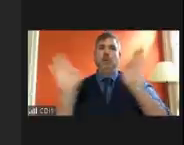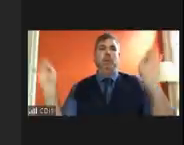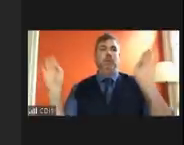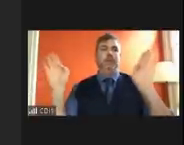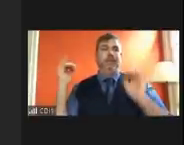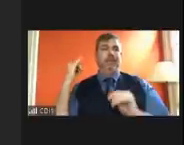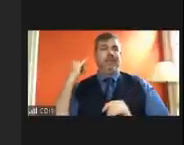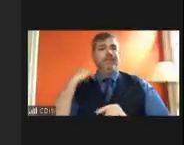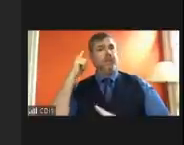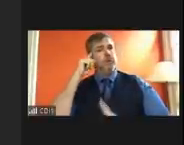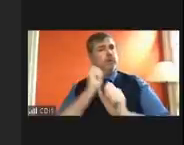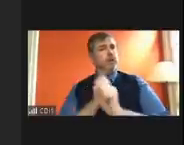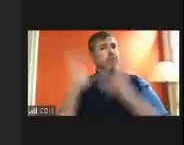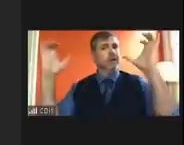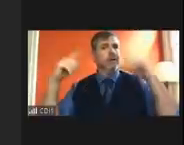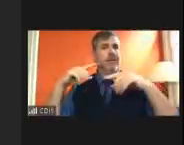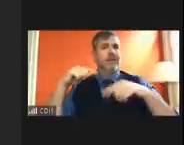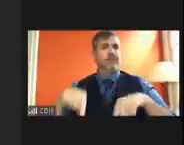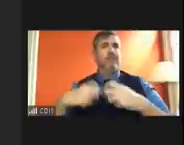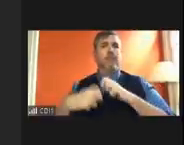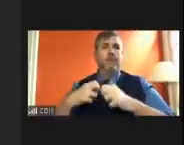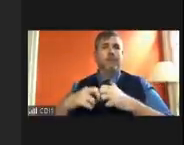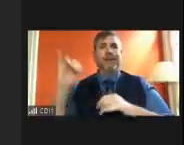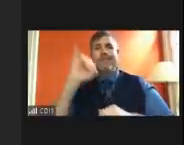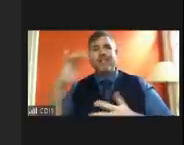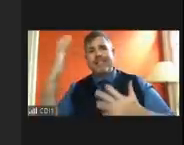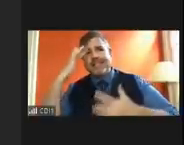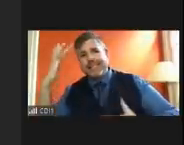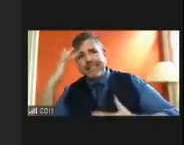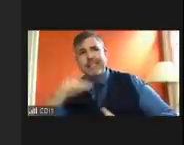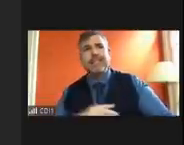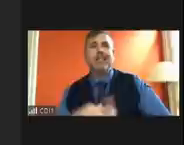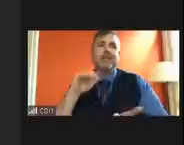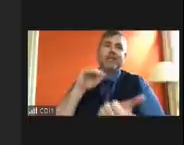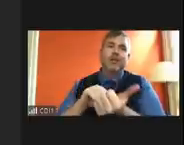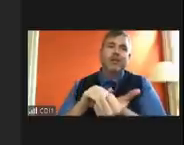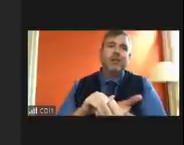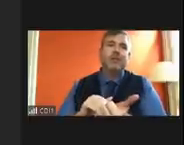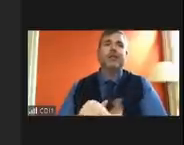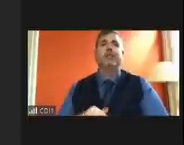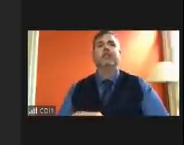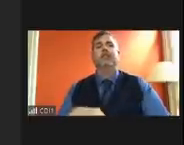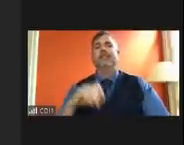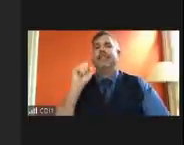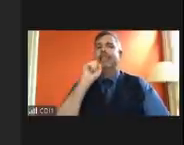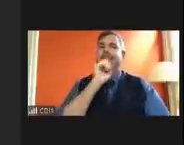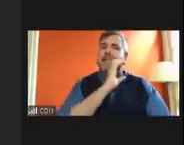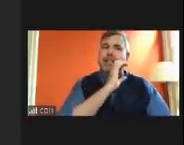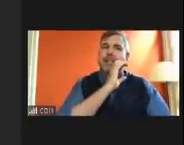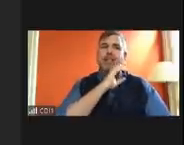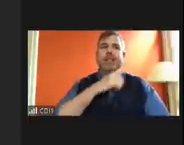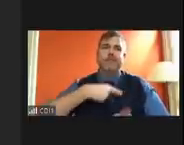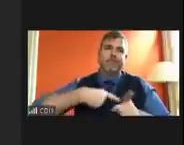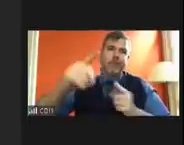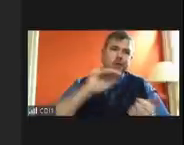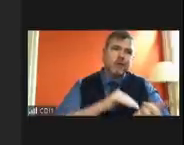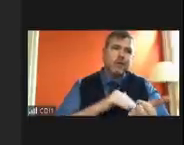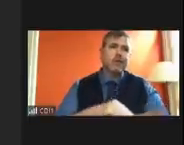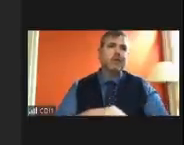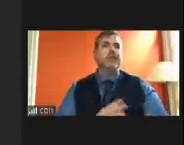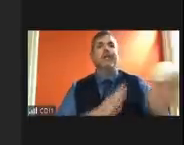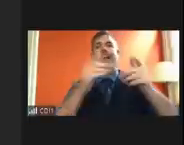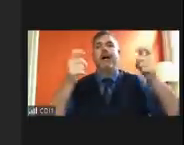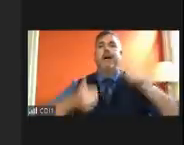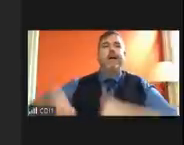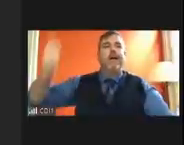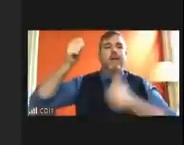disease practitioners, geriatricians, general practitioners, you need administrators, data analysts, health